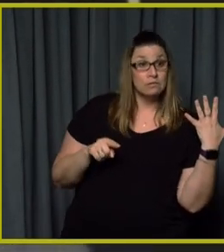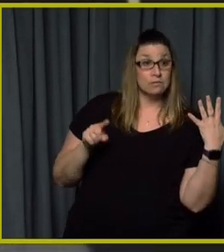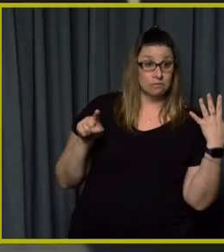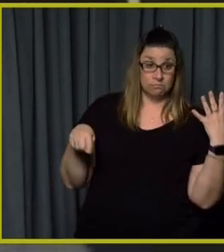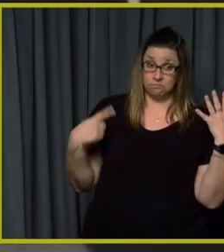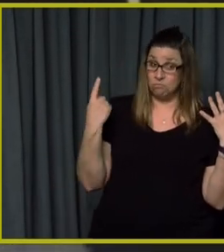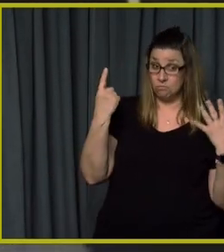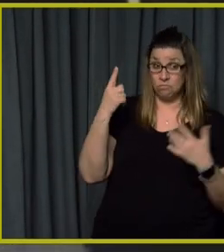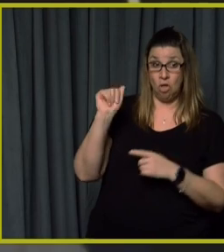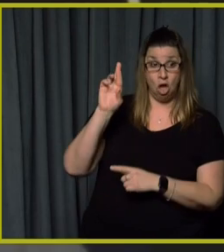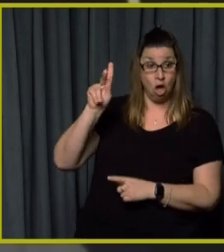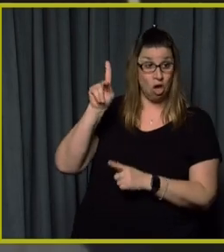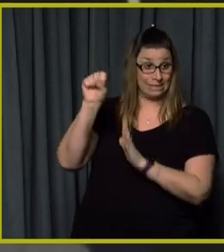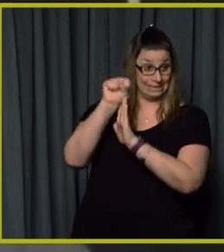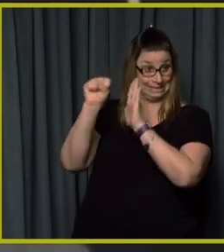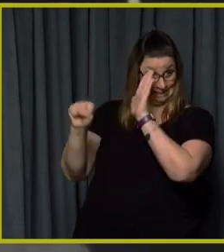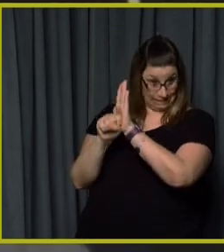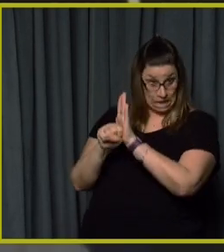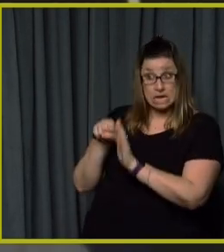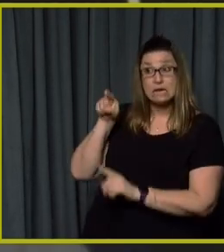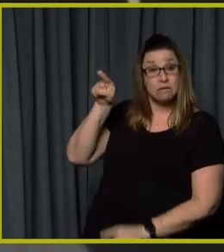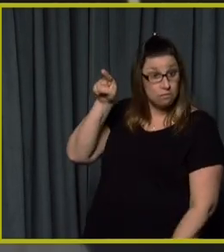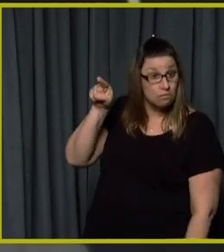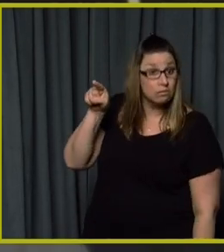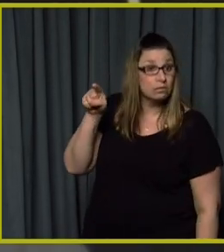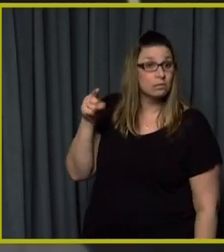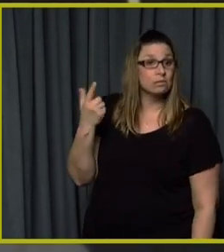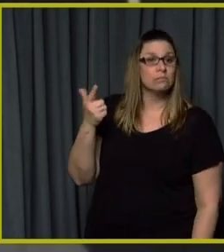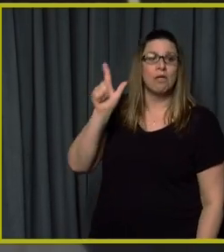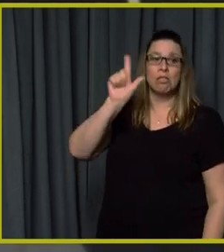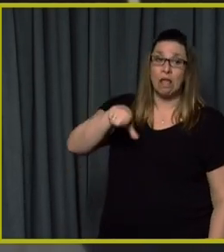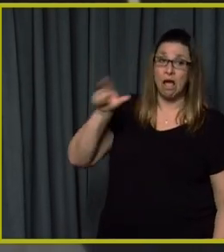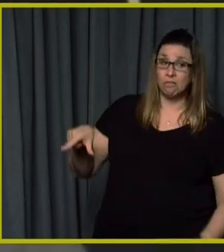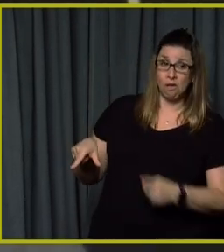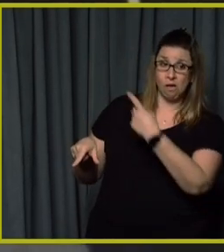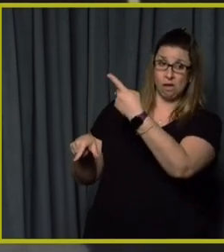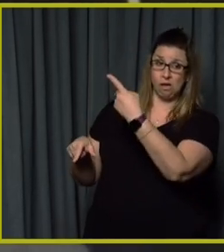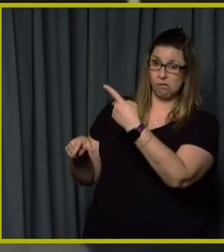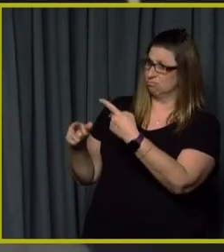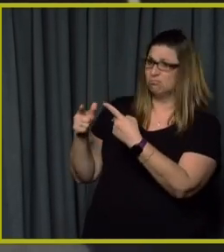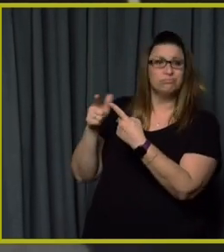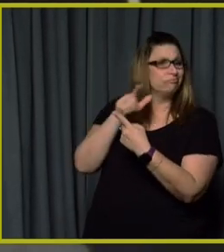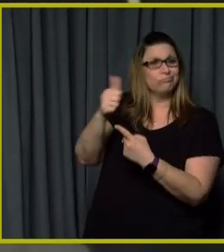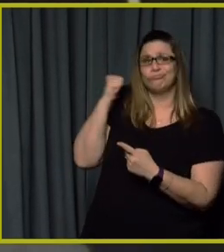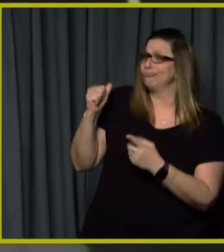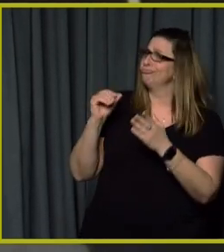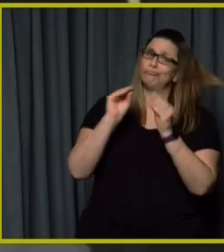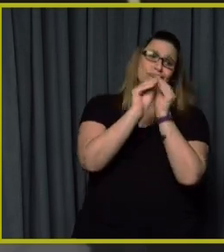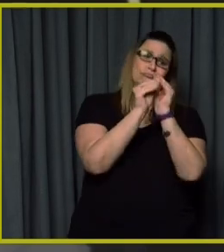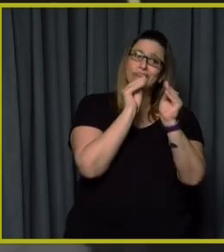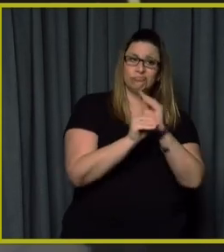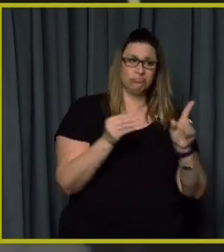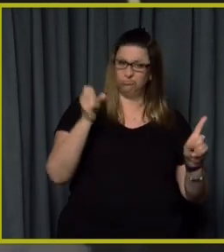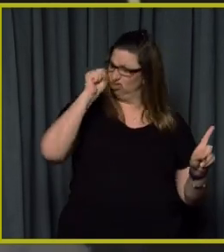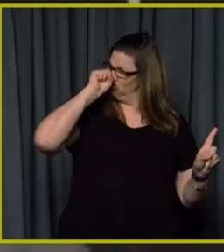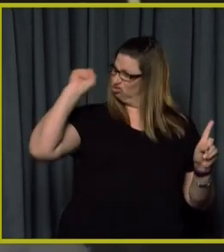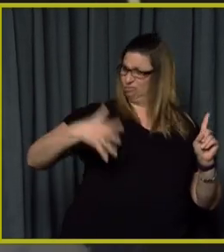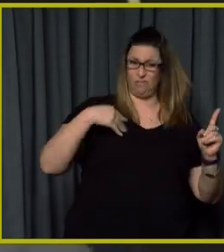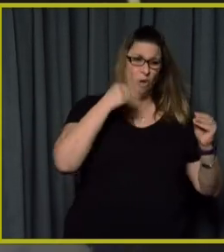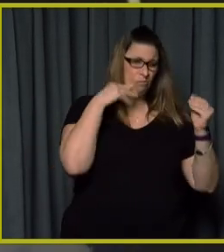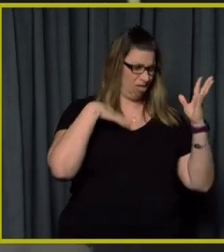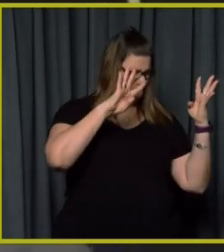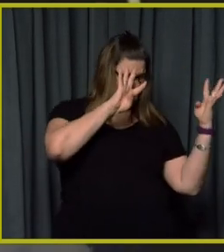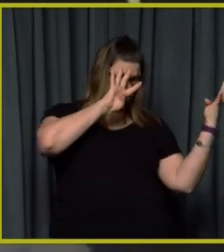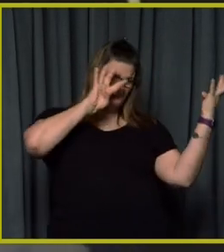to make home repairs, so they often refuse. I've woken up in the morning to use the